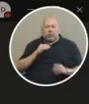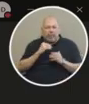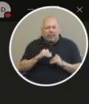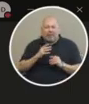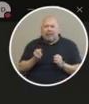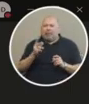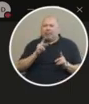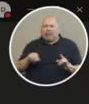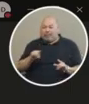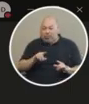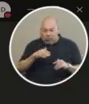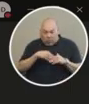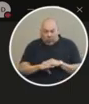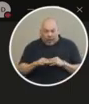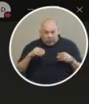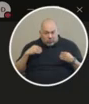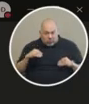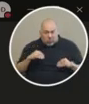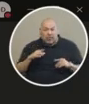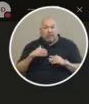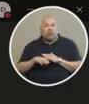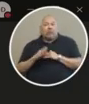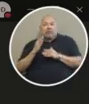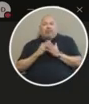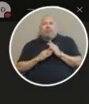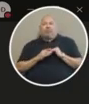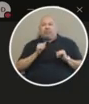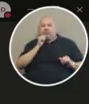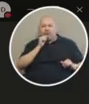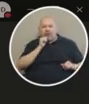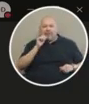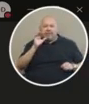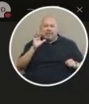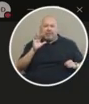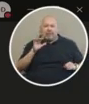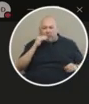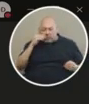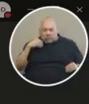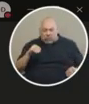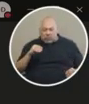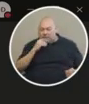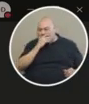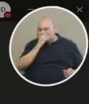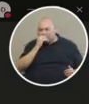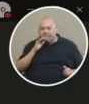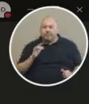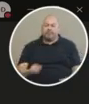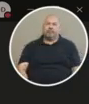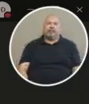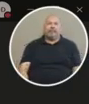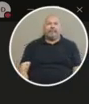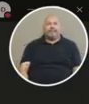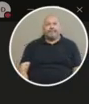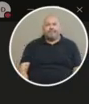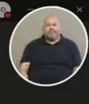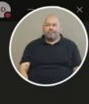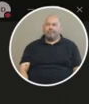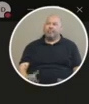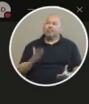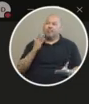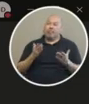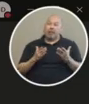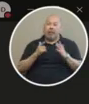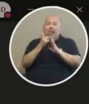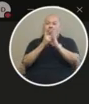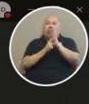limit how many people enter per household into some of these private grocery stores or supermarkets? That might even be a legal